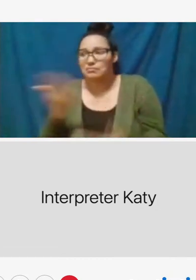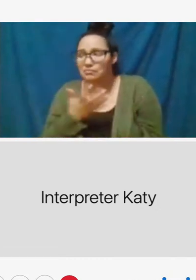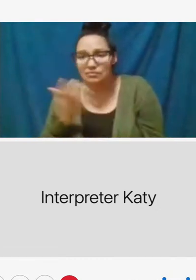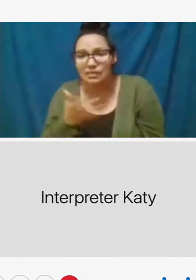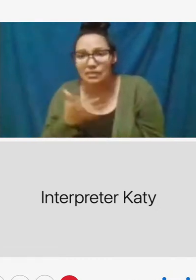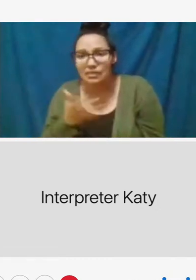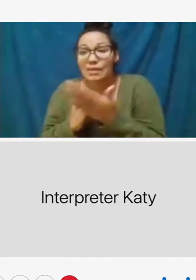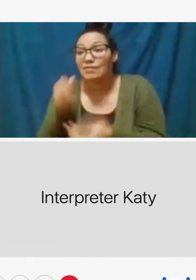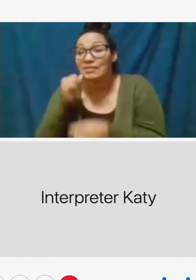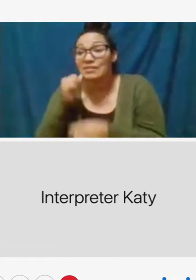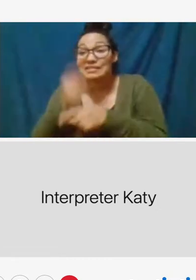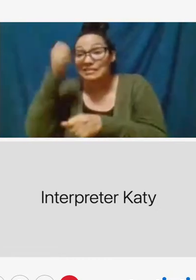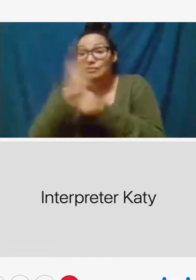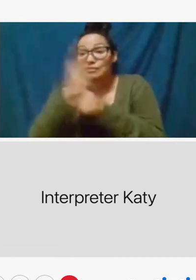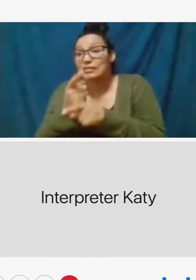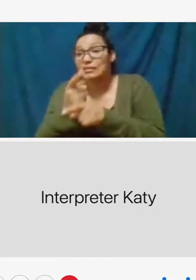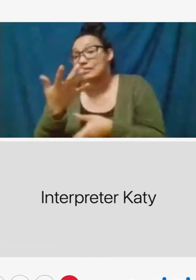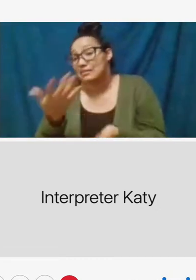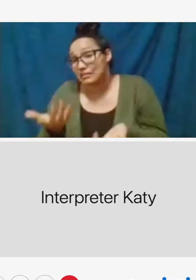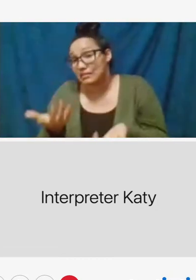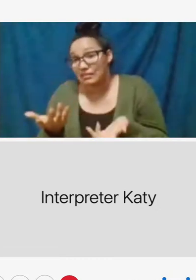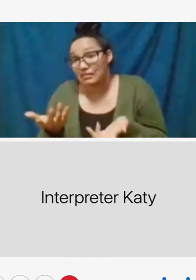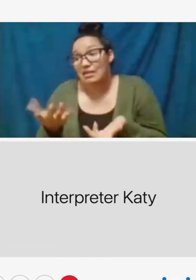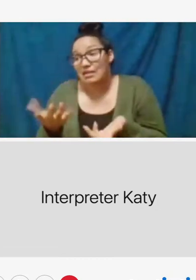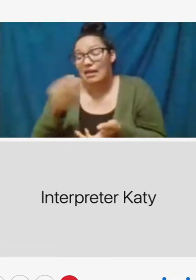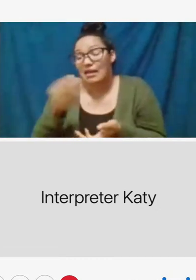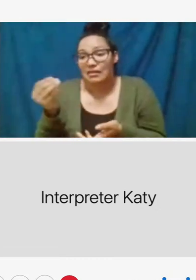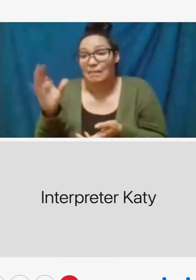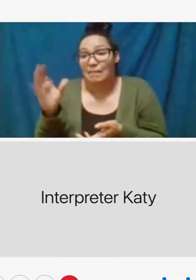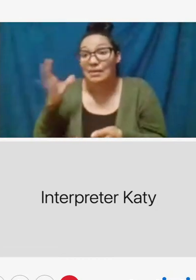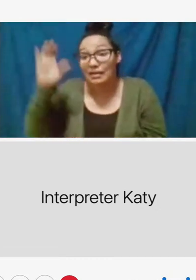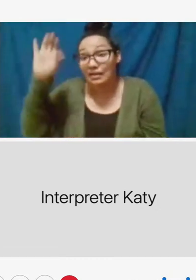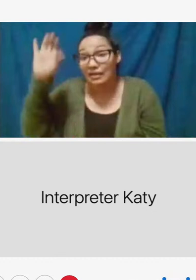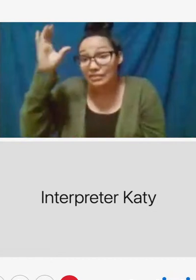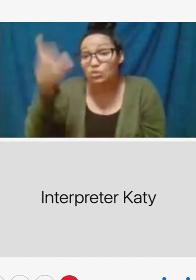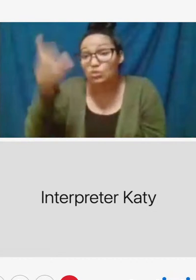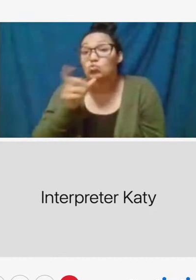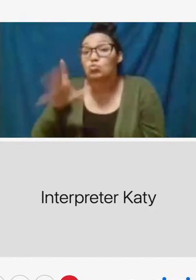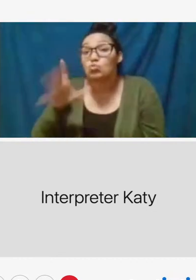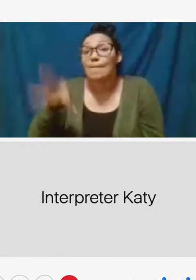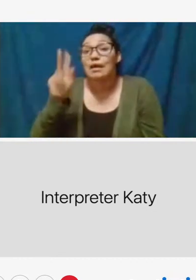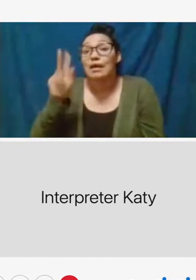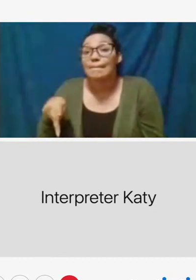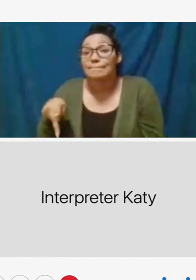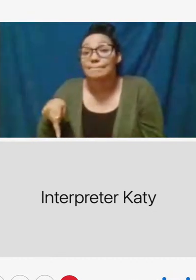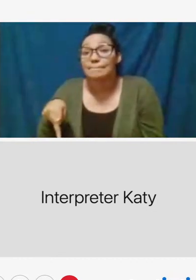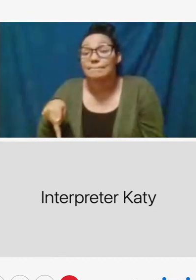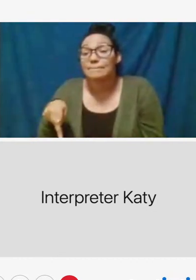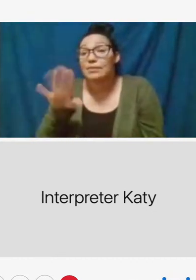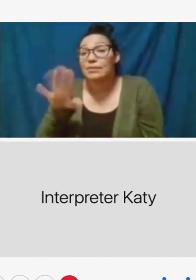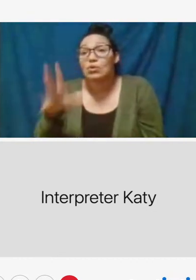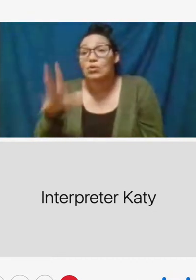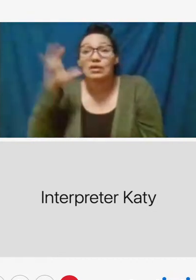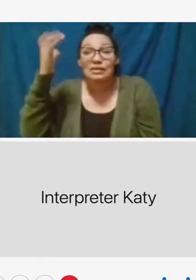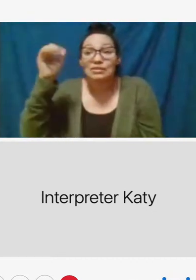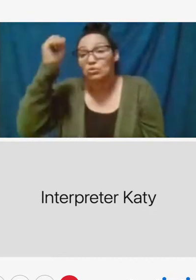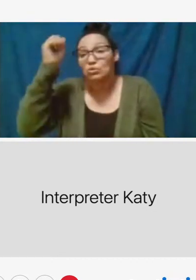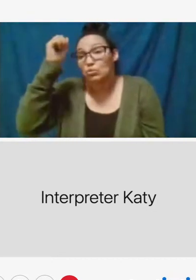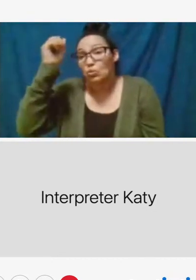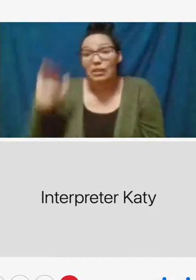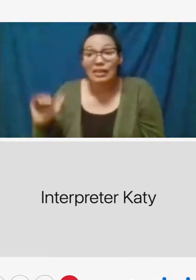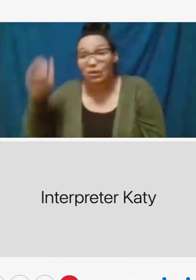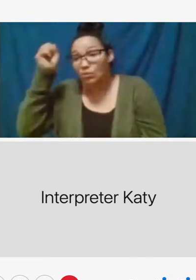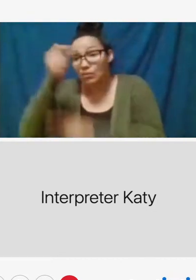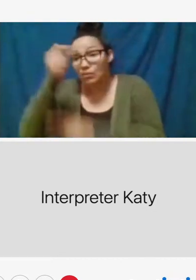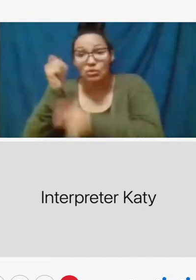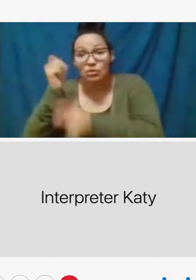and sisters and cousins that pick up your prales and you pick up your brother and sister and you have